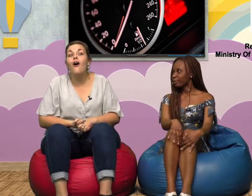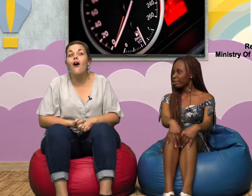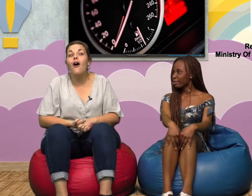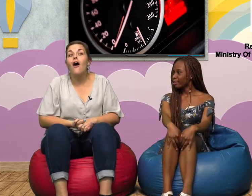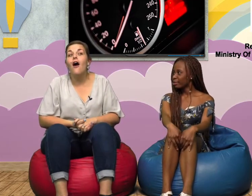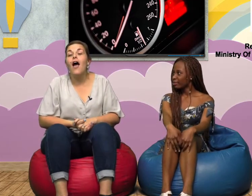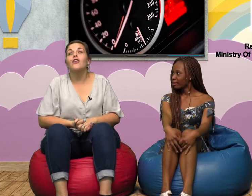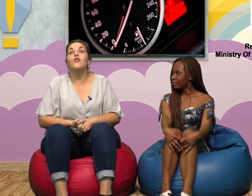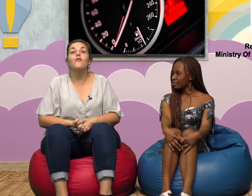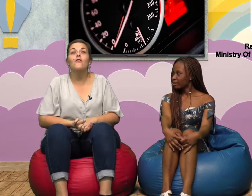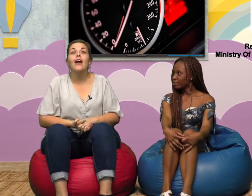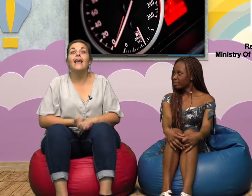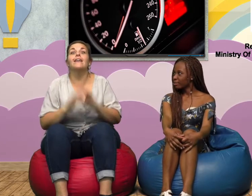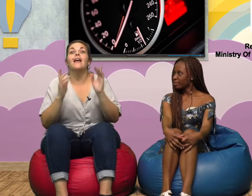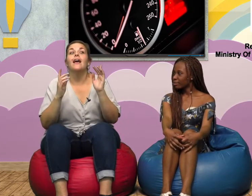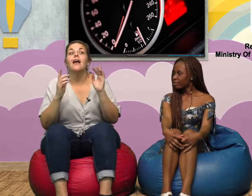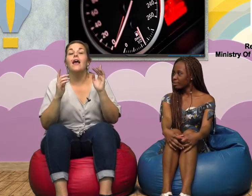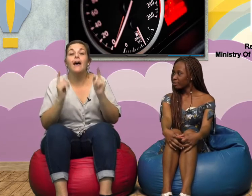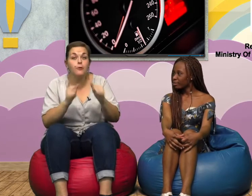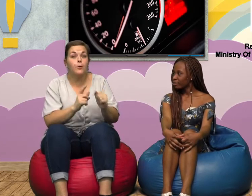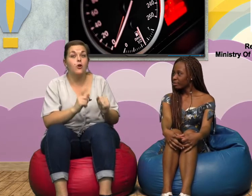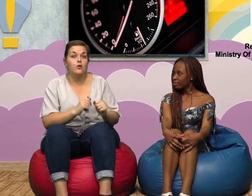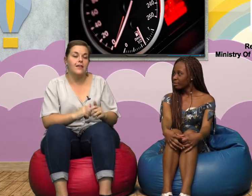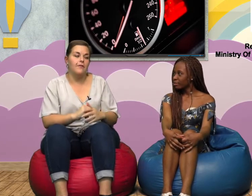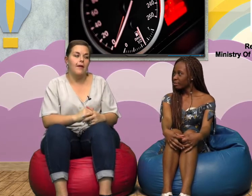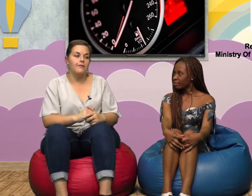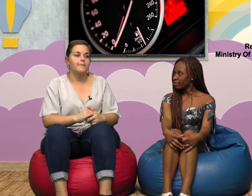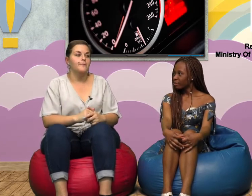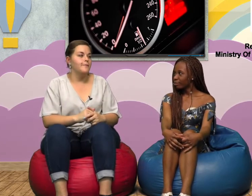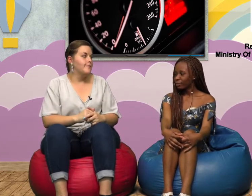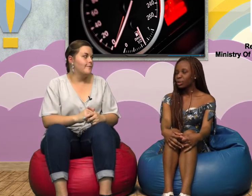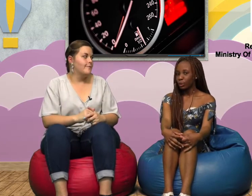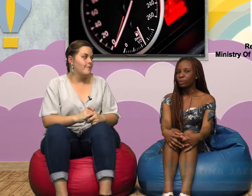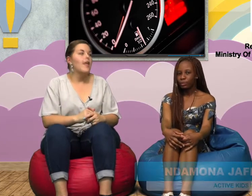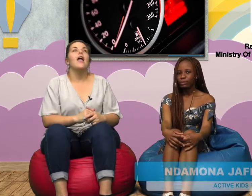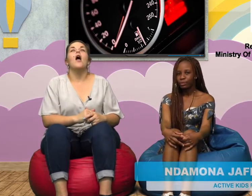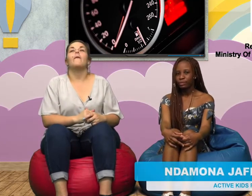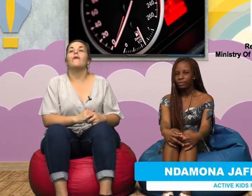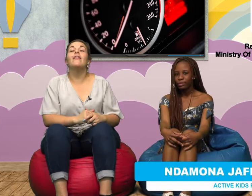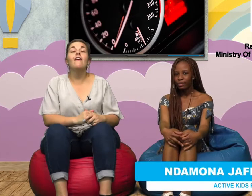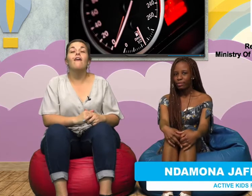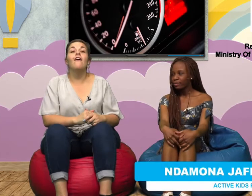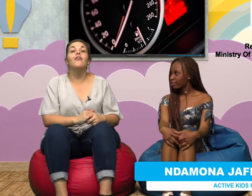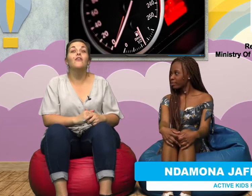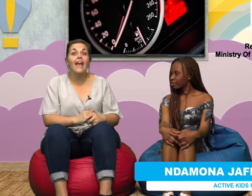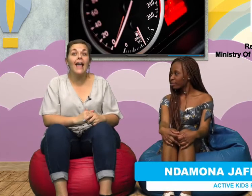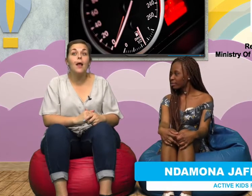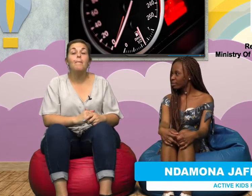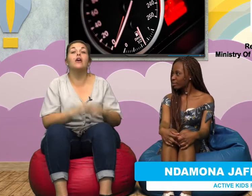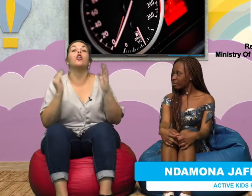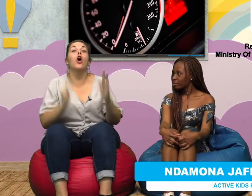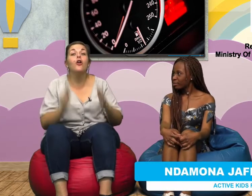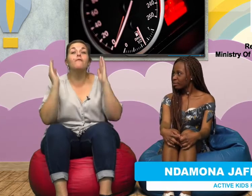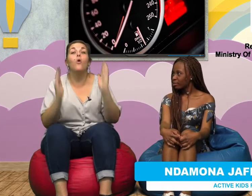in the car you can have to put on your safety belt true when you're in a car you can